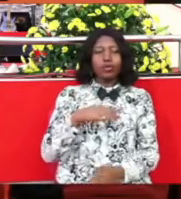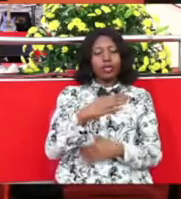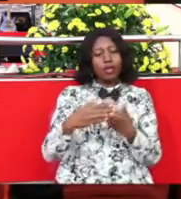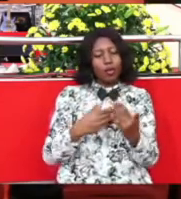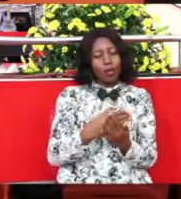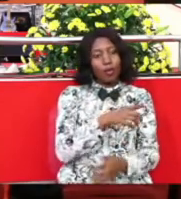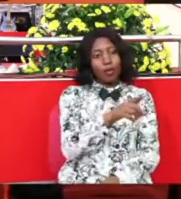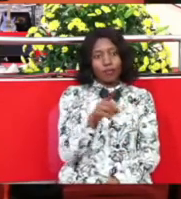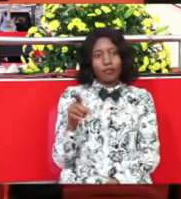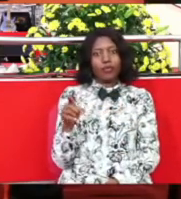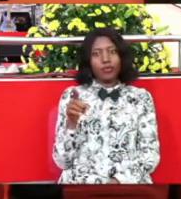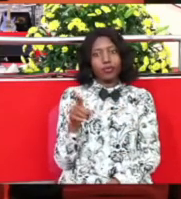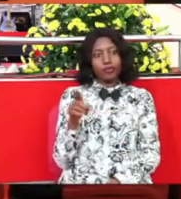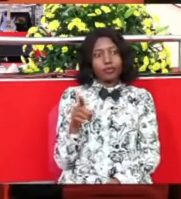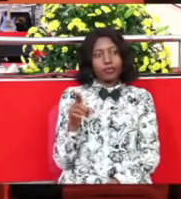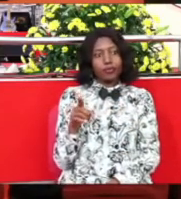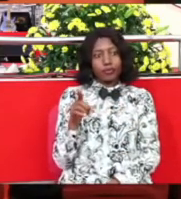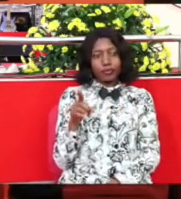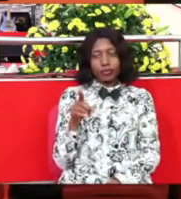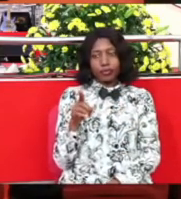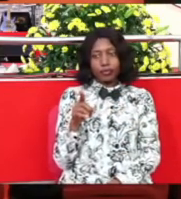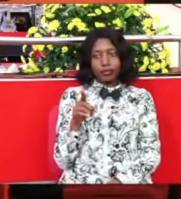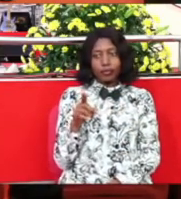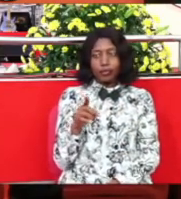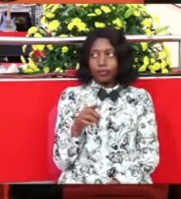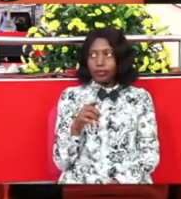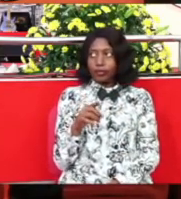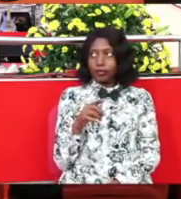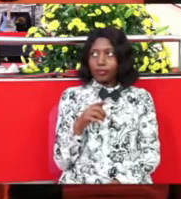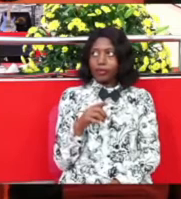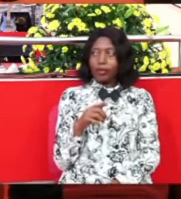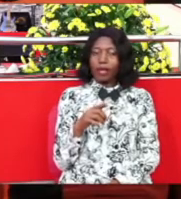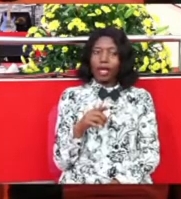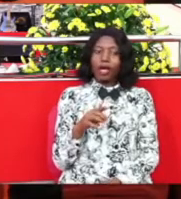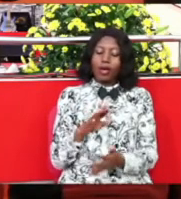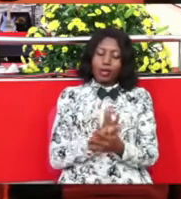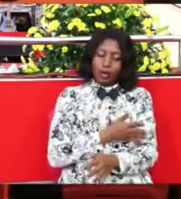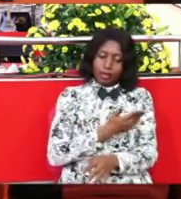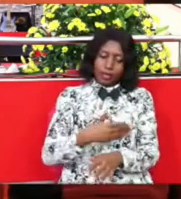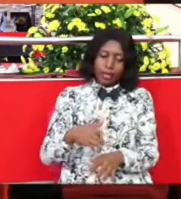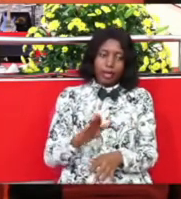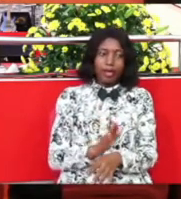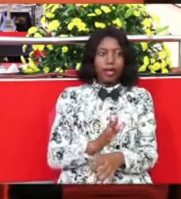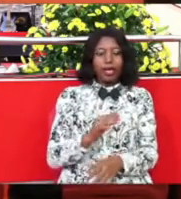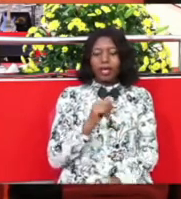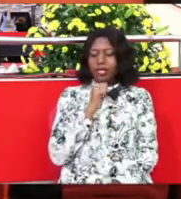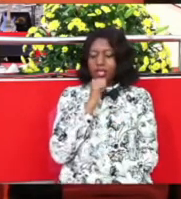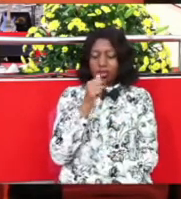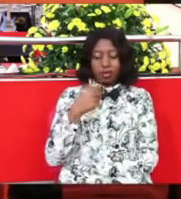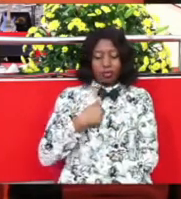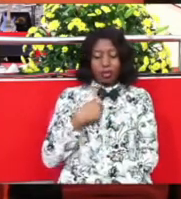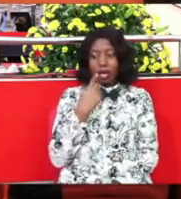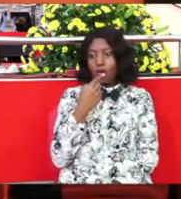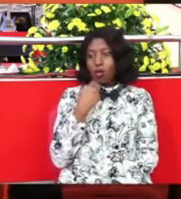wote. You can sing with boldness, it's no longer I that lives, but Christ is living in me. Unaimba ukiwa na ujasiri kwamba si mimi niishie lakini Kristo